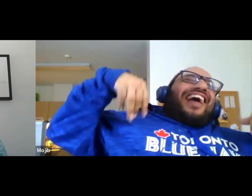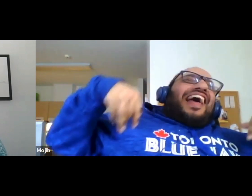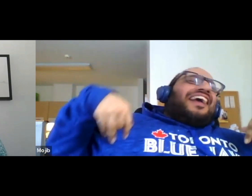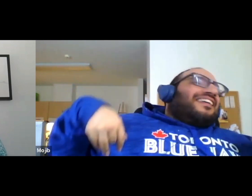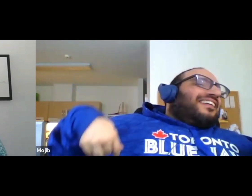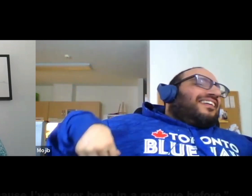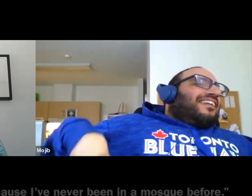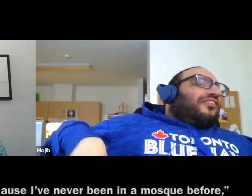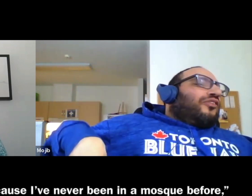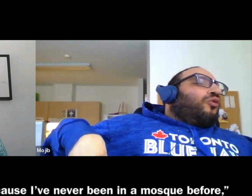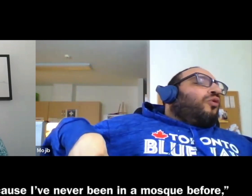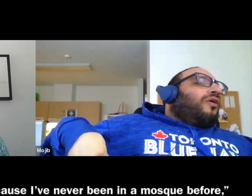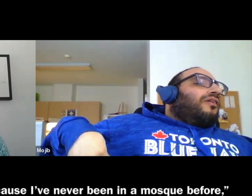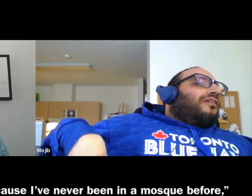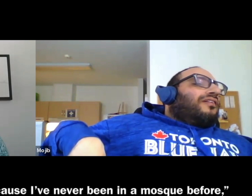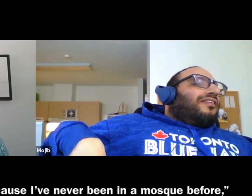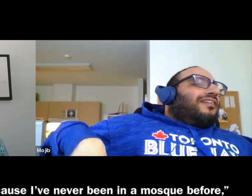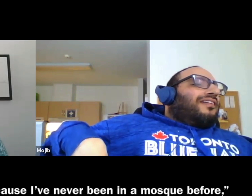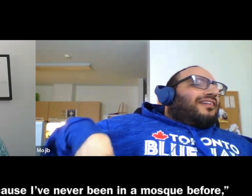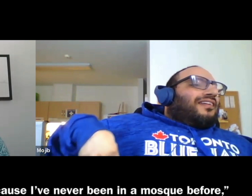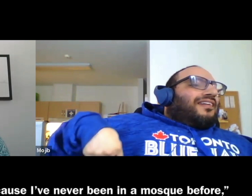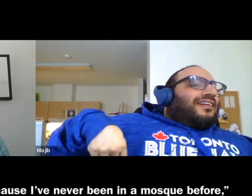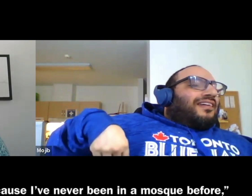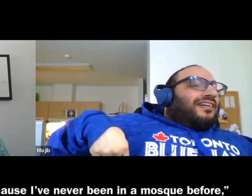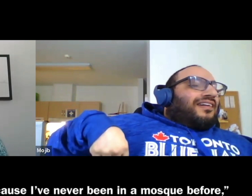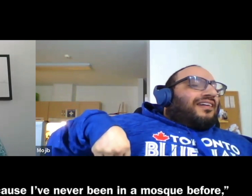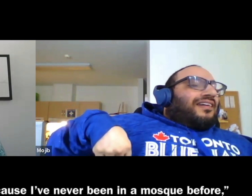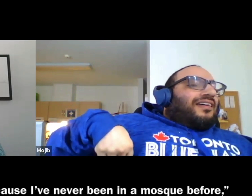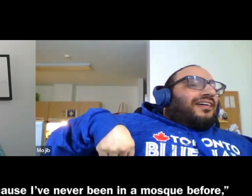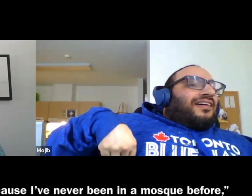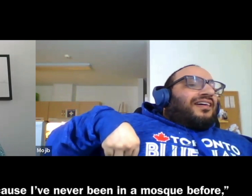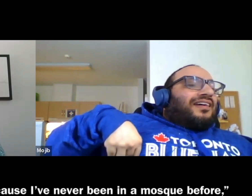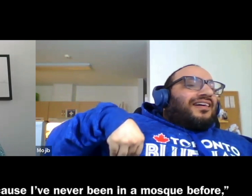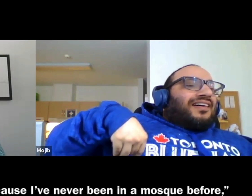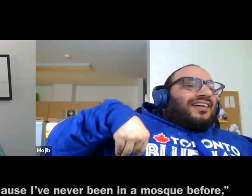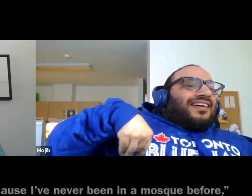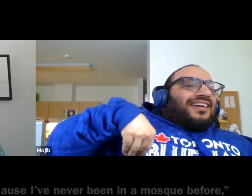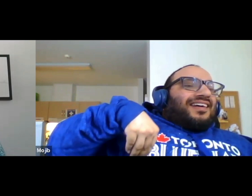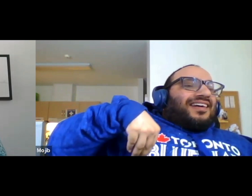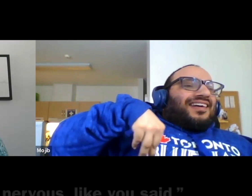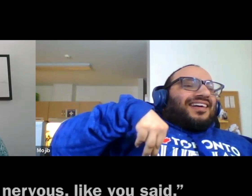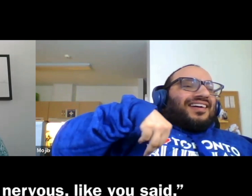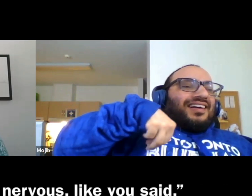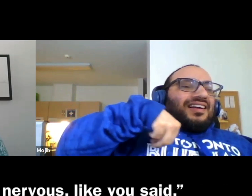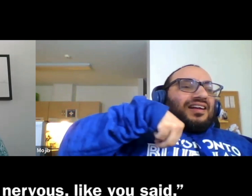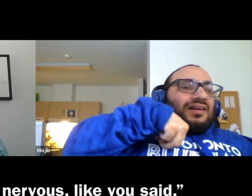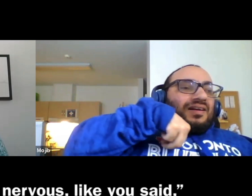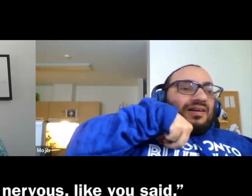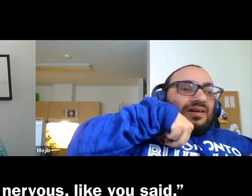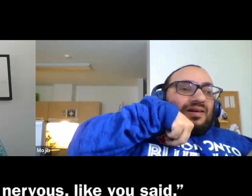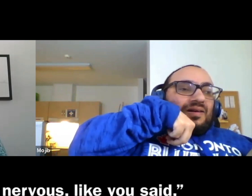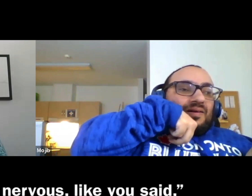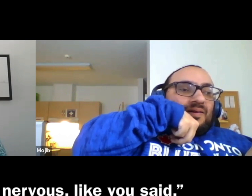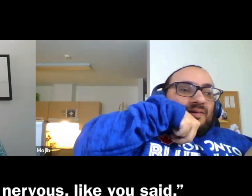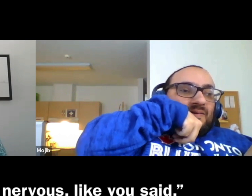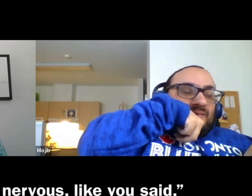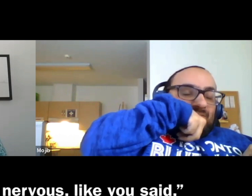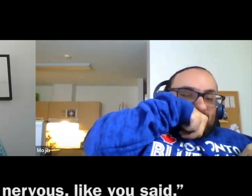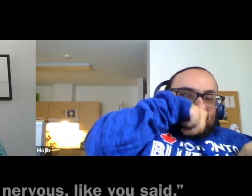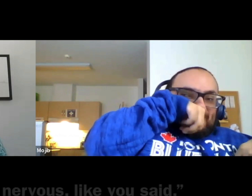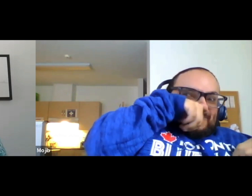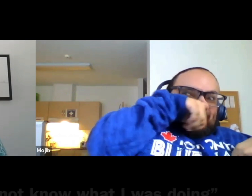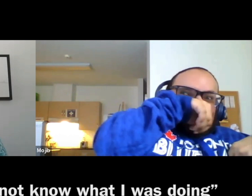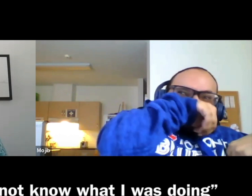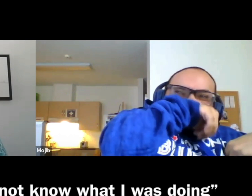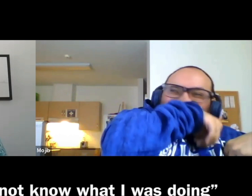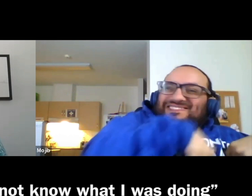oh, okay. And Cool. I didn't really know because I've never been in a mosque before. I remember feeling nervous, like you said,